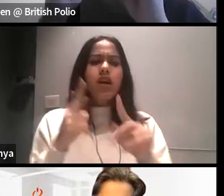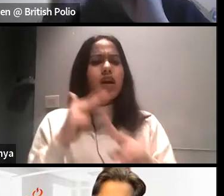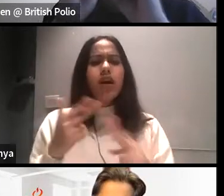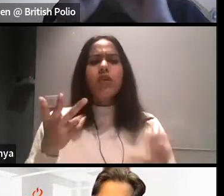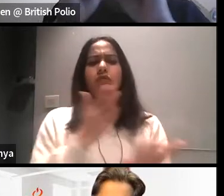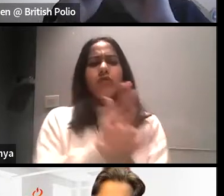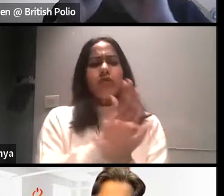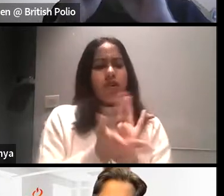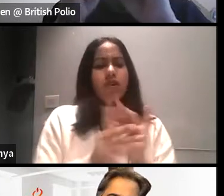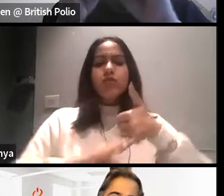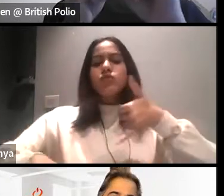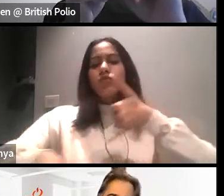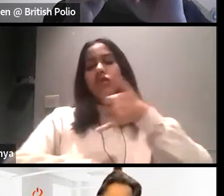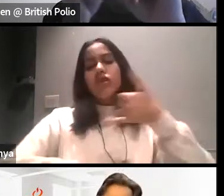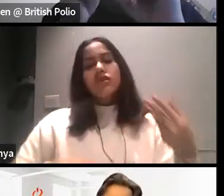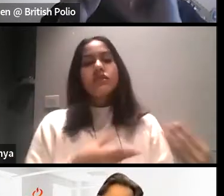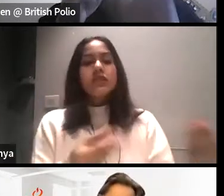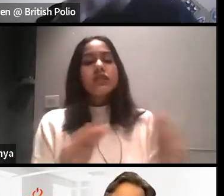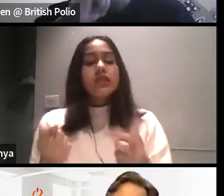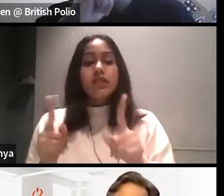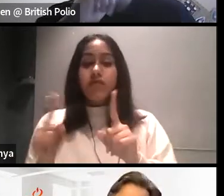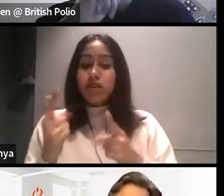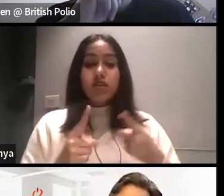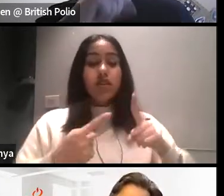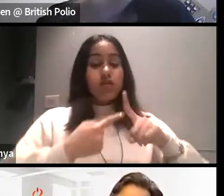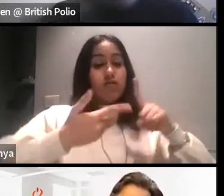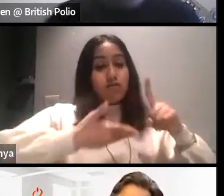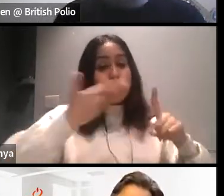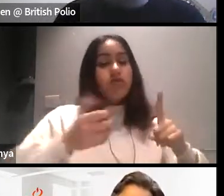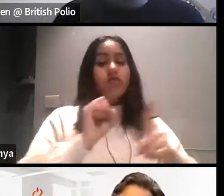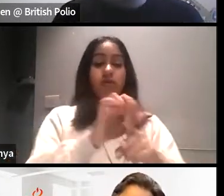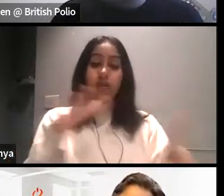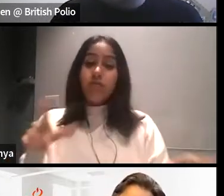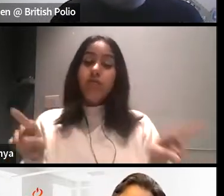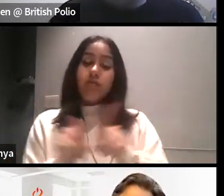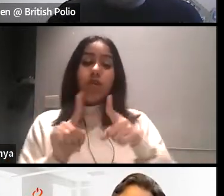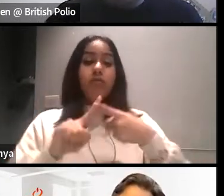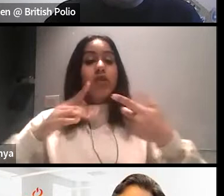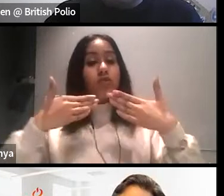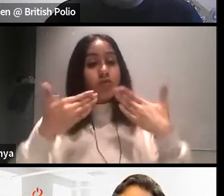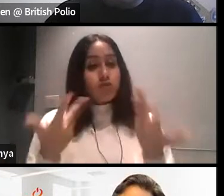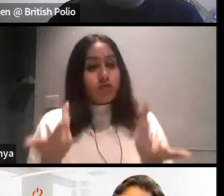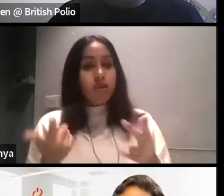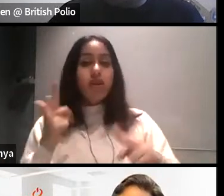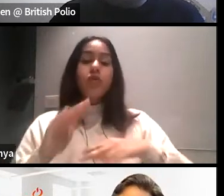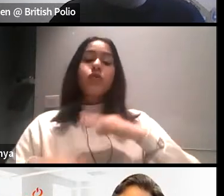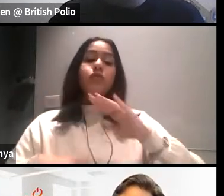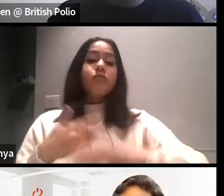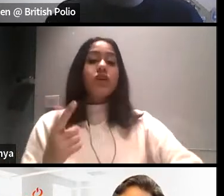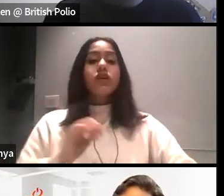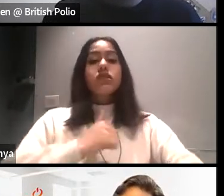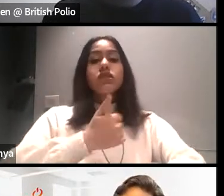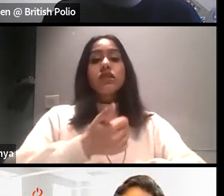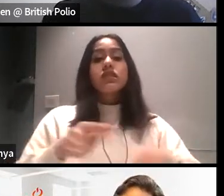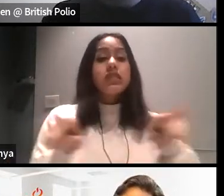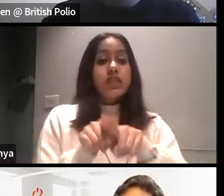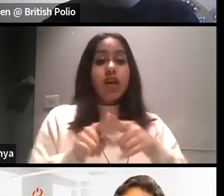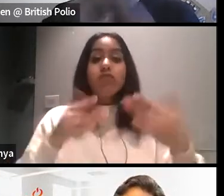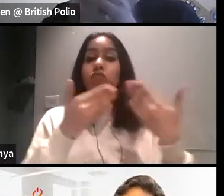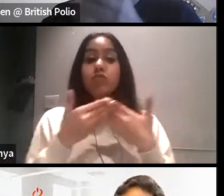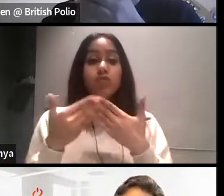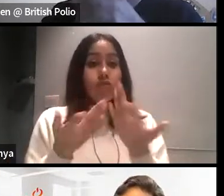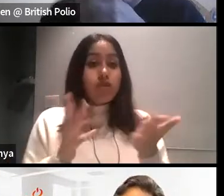back to the society is to teach impact education, and thus come the initiative to partner with schools